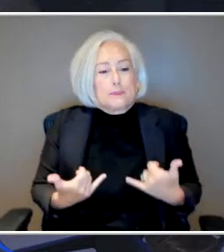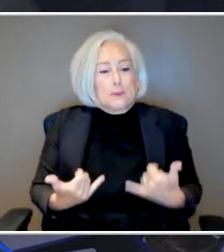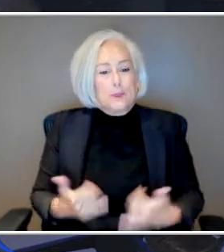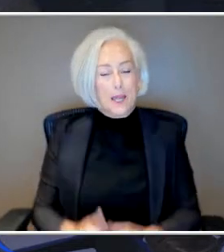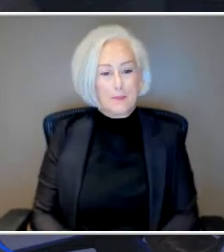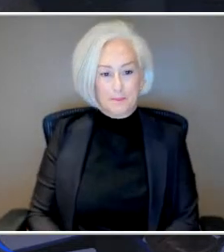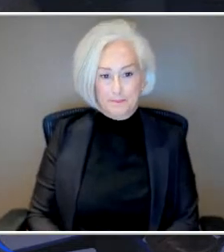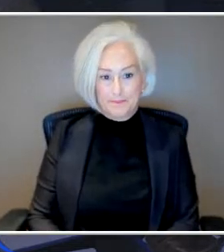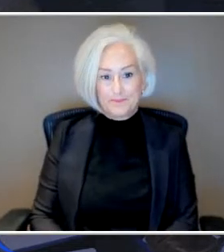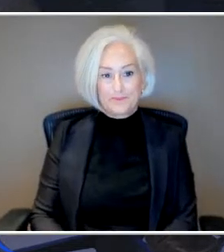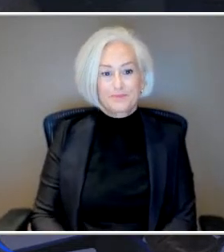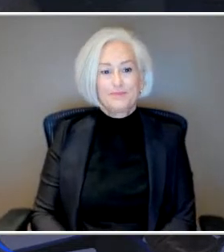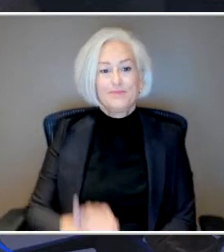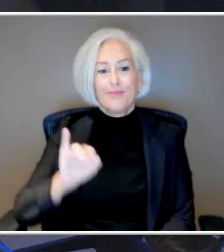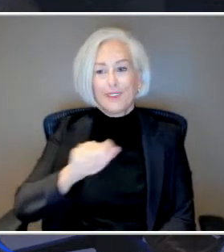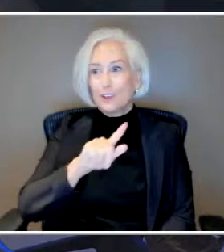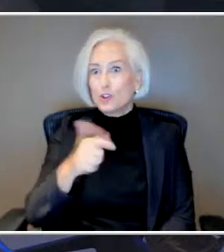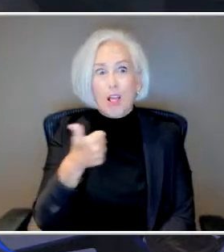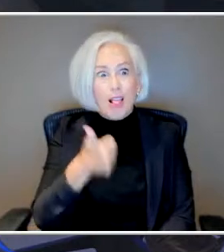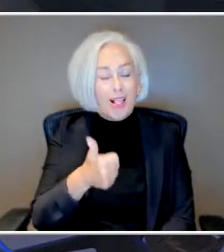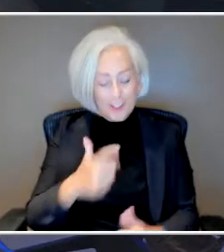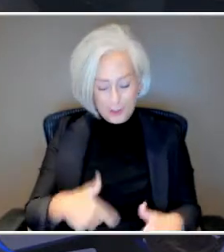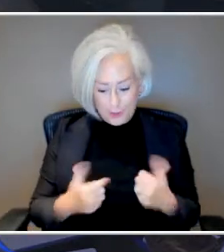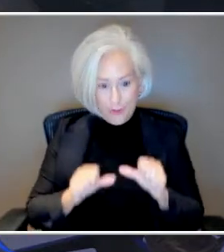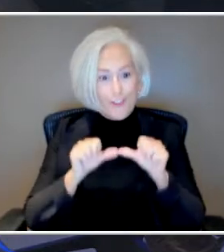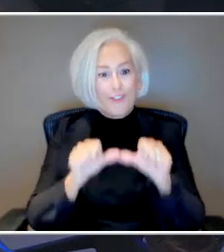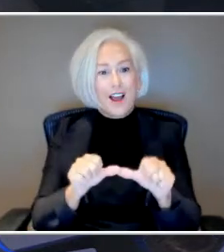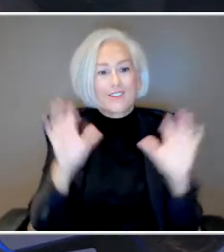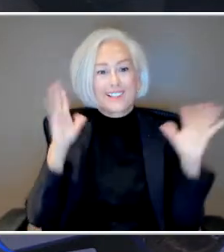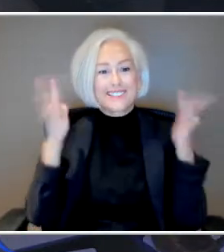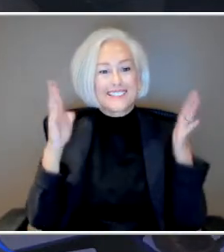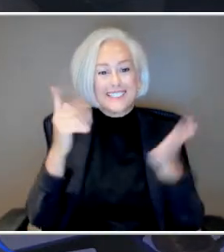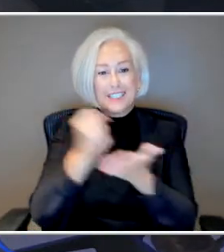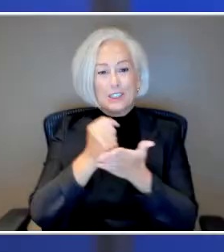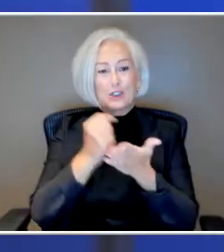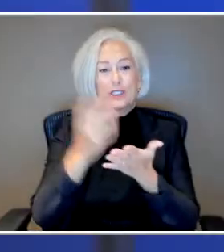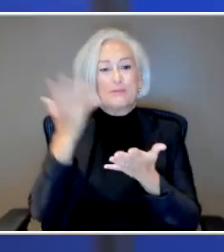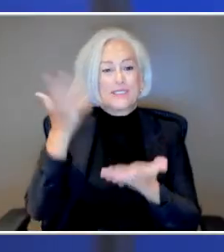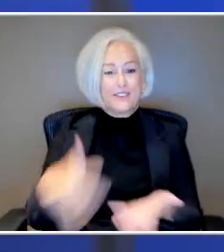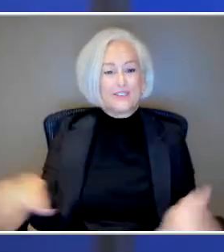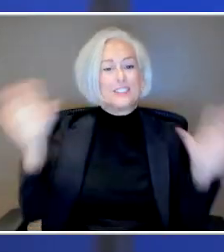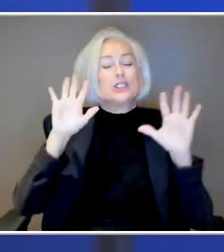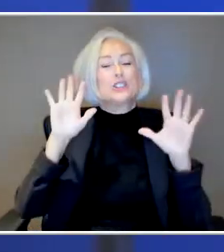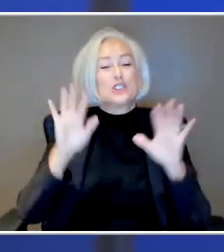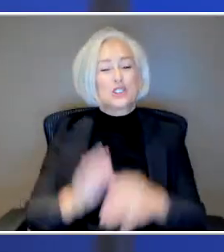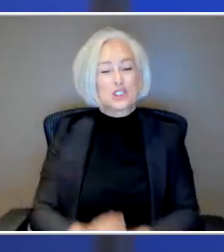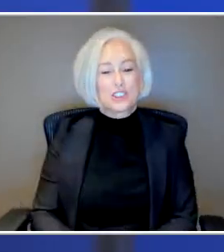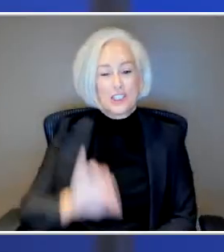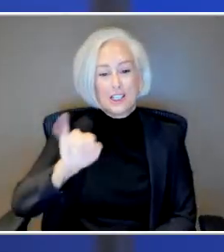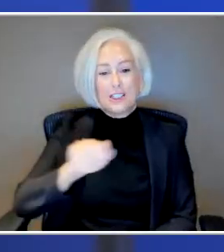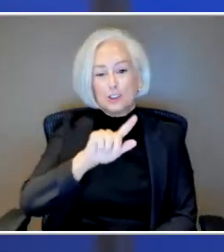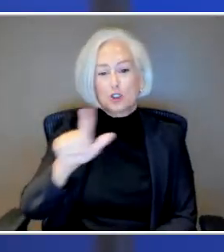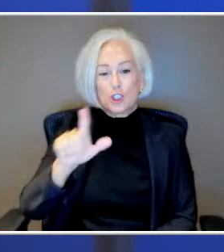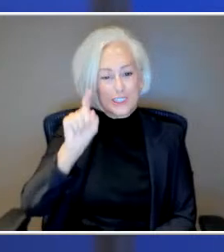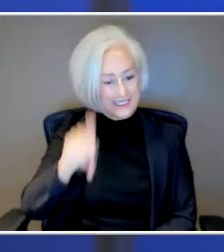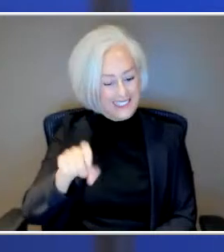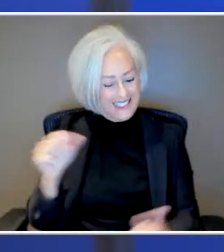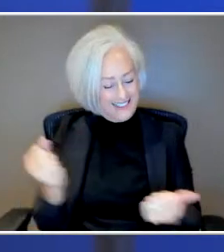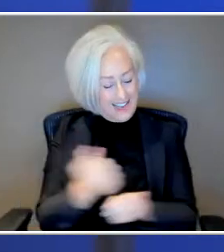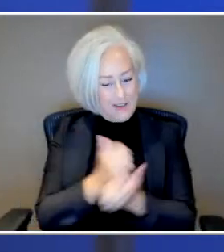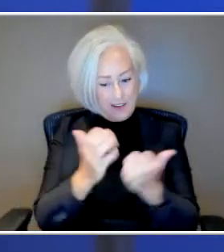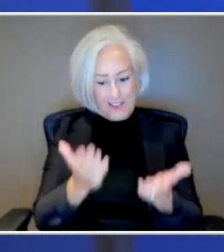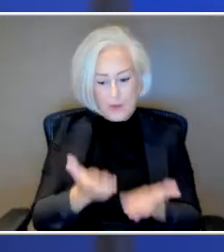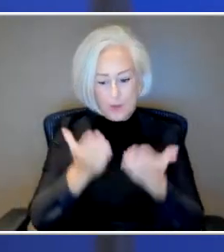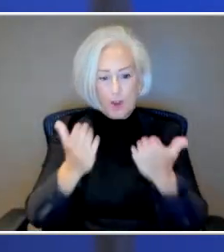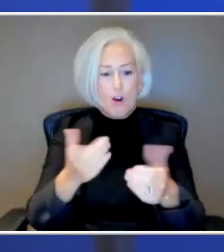Well, Jill's a survivor. She's fortunately done with treatment. Yes. Had to have every modality that we offer, from